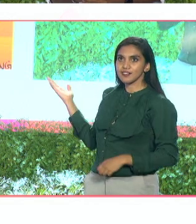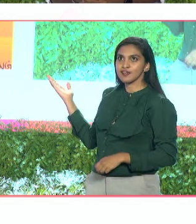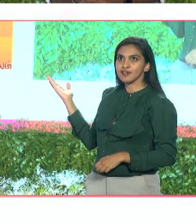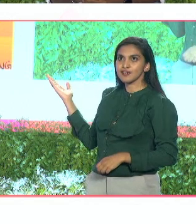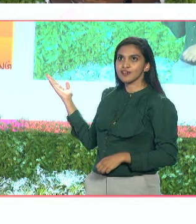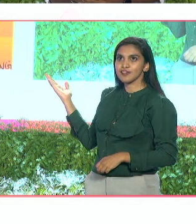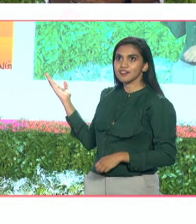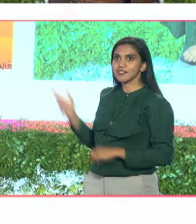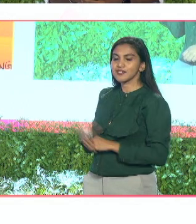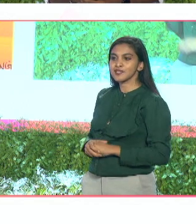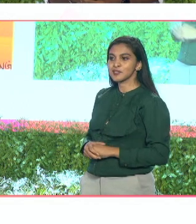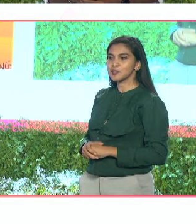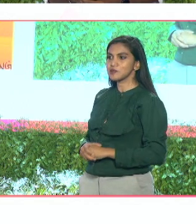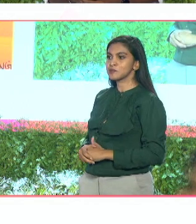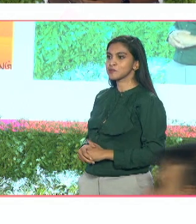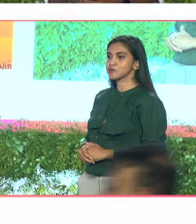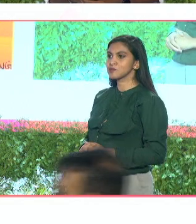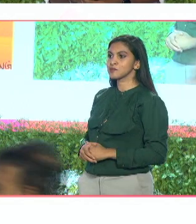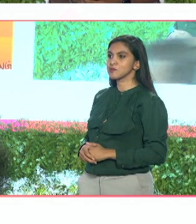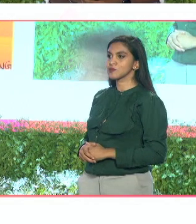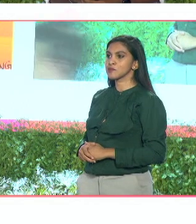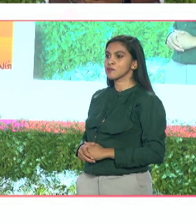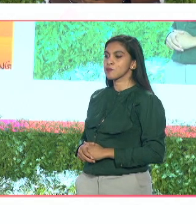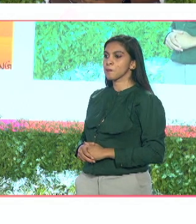Can move to the next slide.